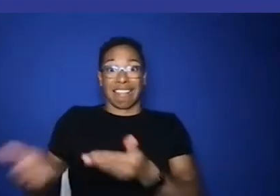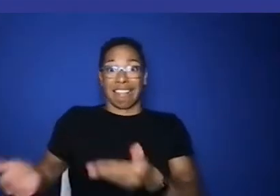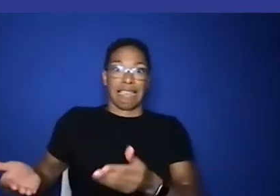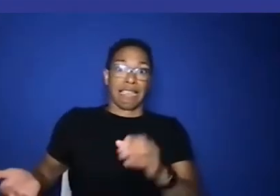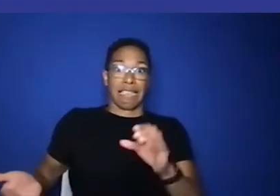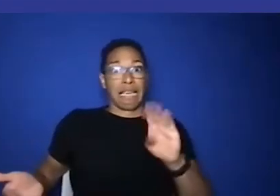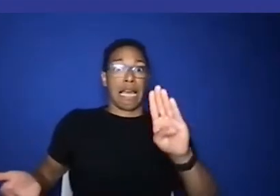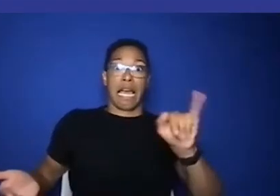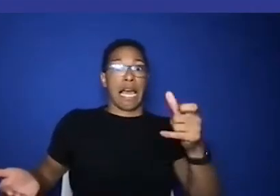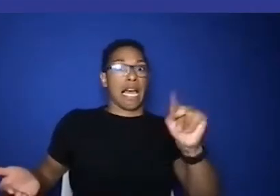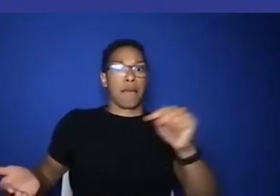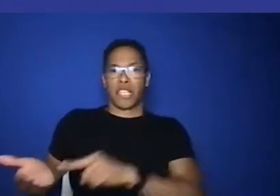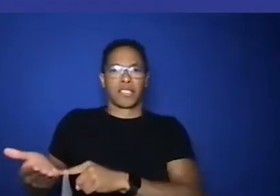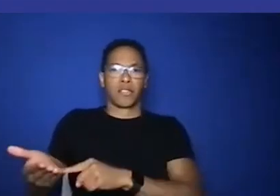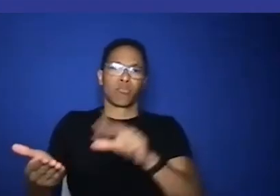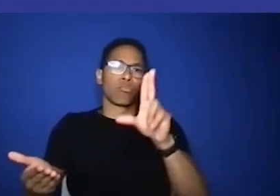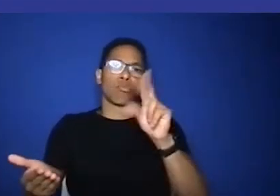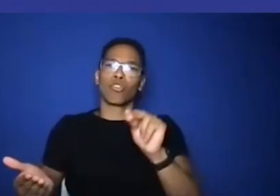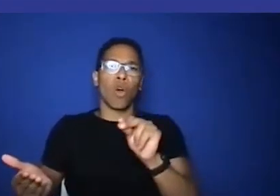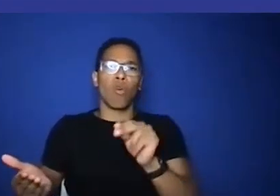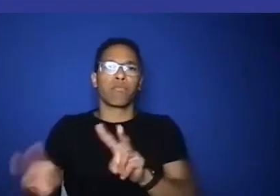kind of relationship. So